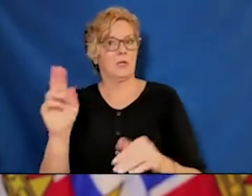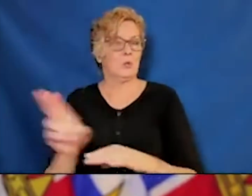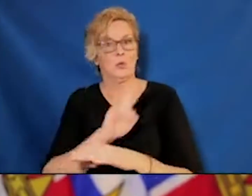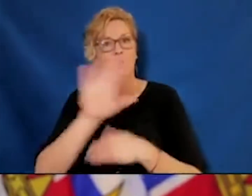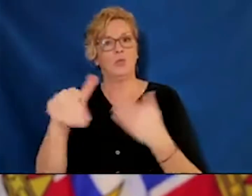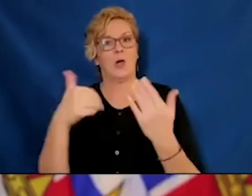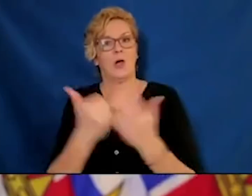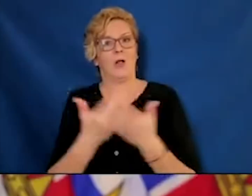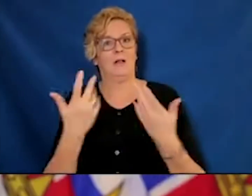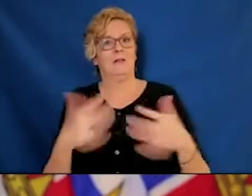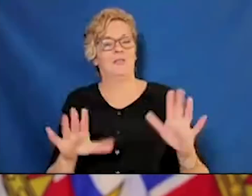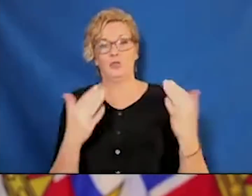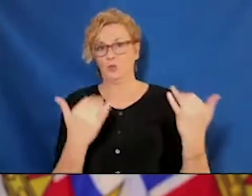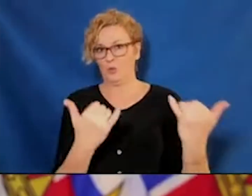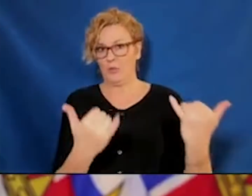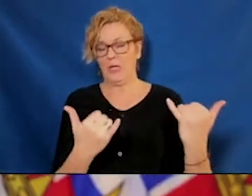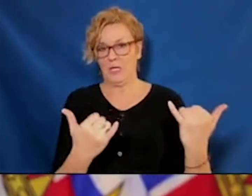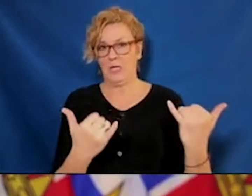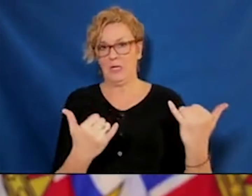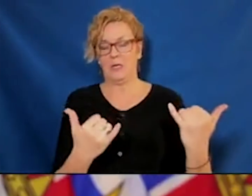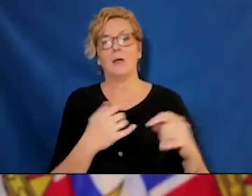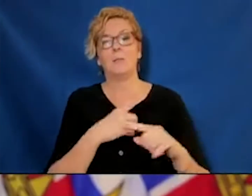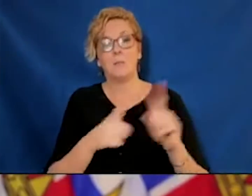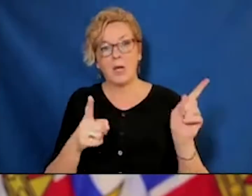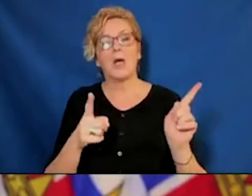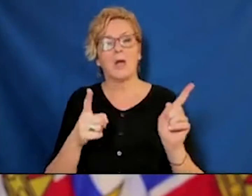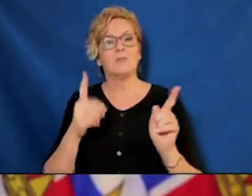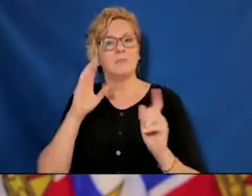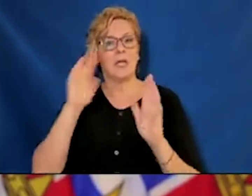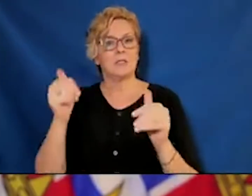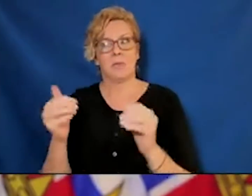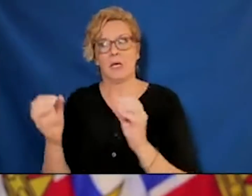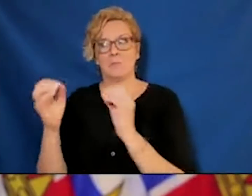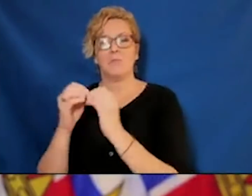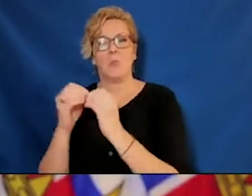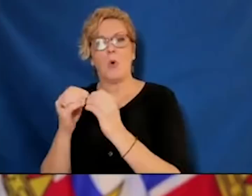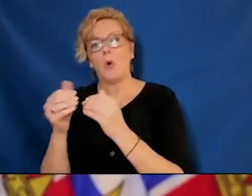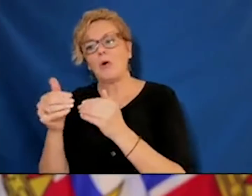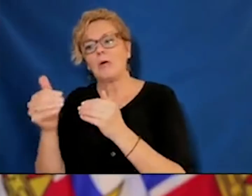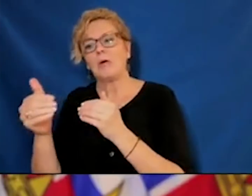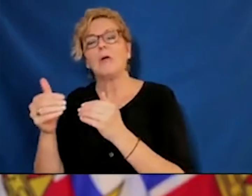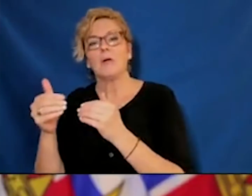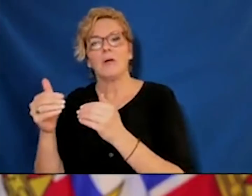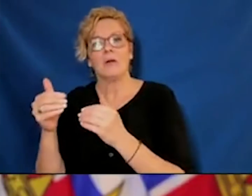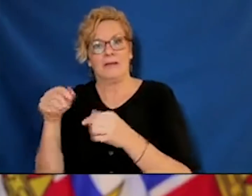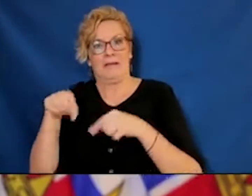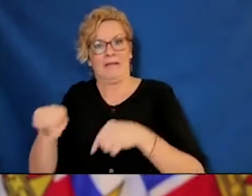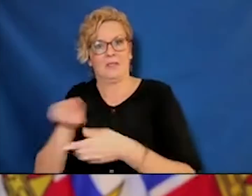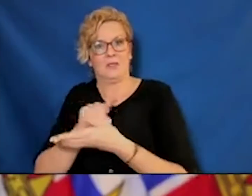days. As well, we're awaiting an additional shipment of Moderna vaccine this week.